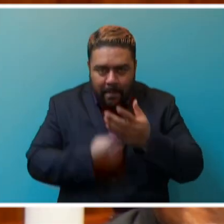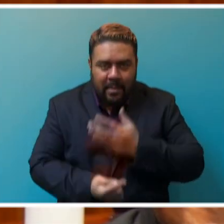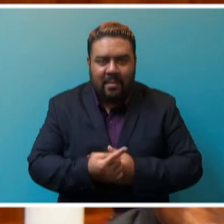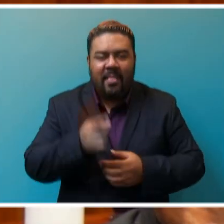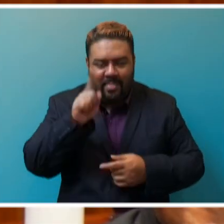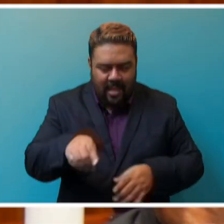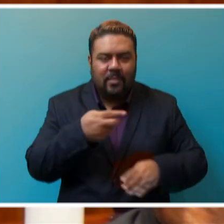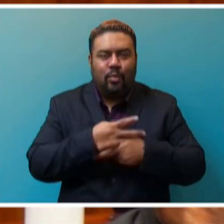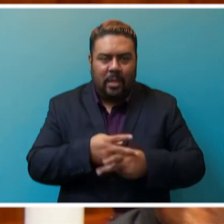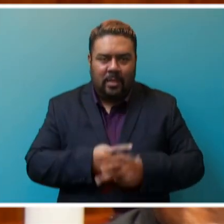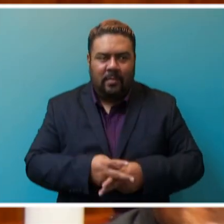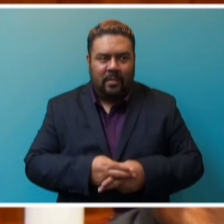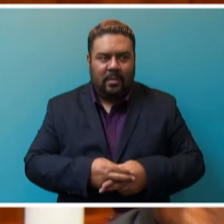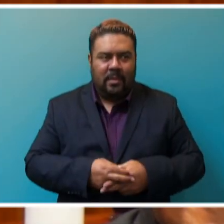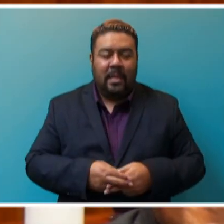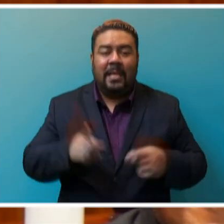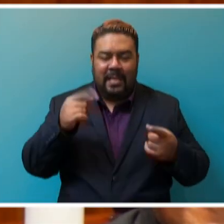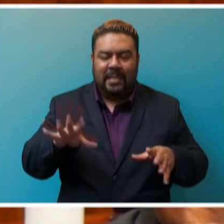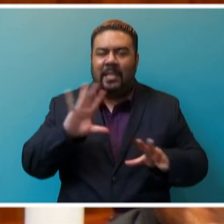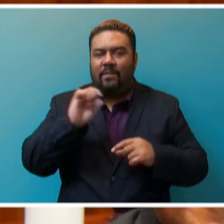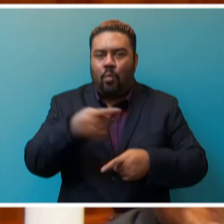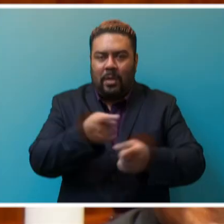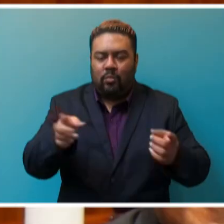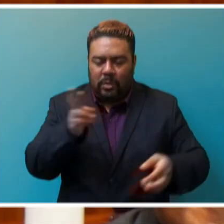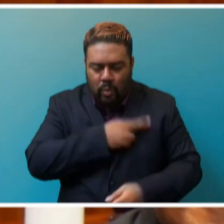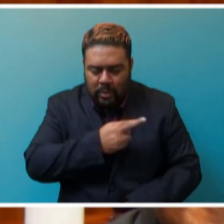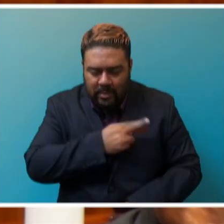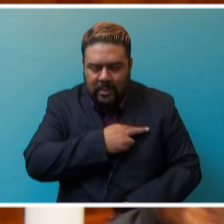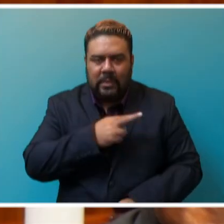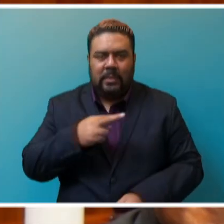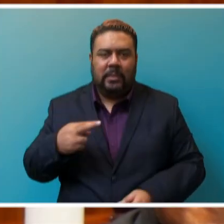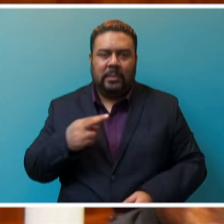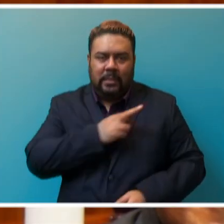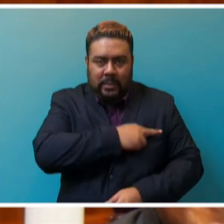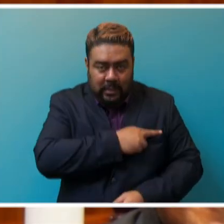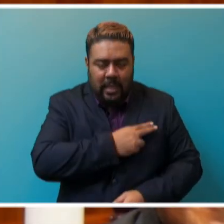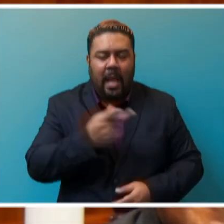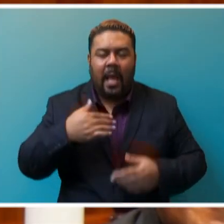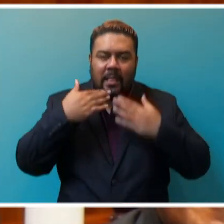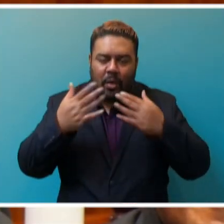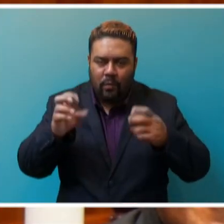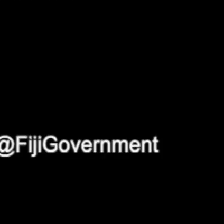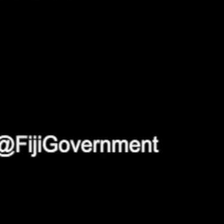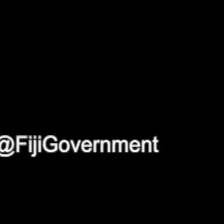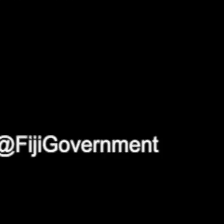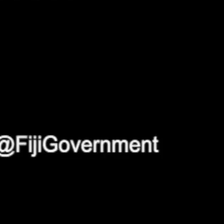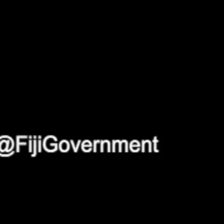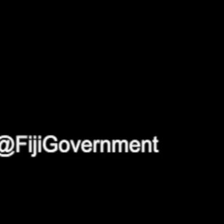is productivity. It is everyone's responsibility. Mr. Speaker, I thank you for the opportunity.